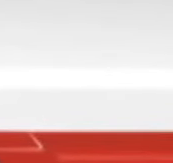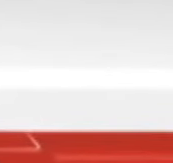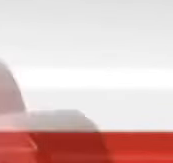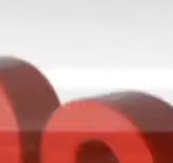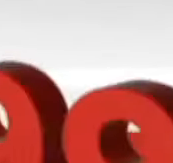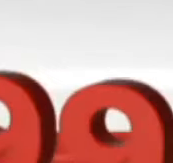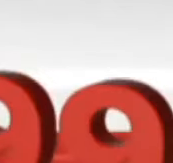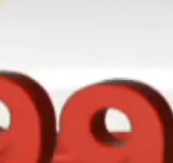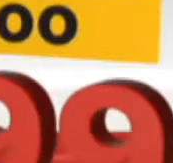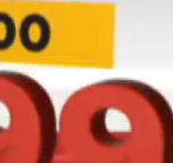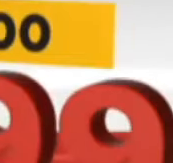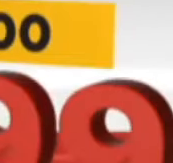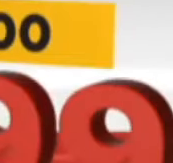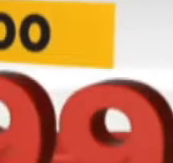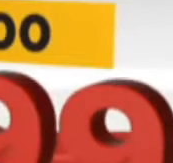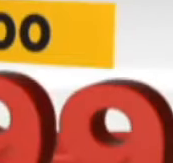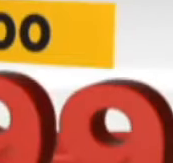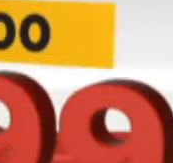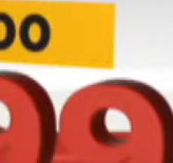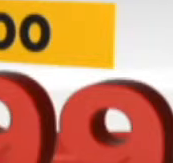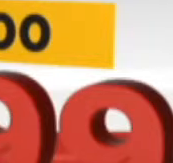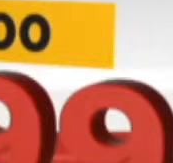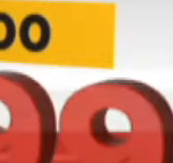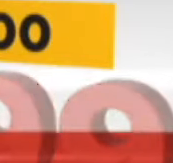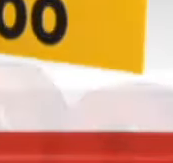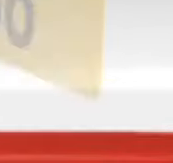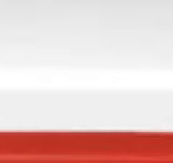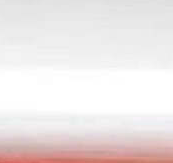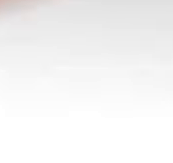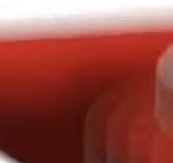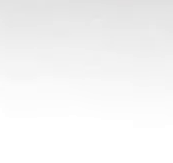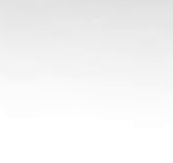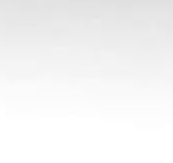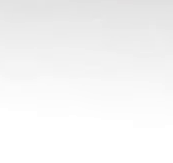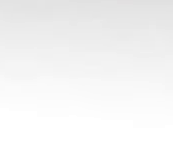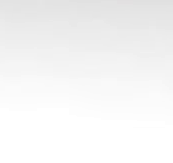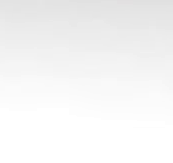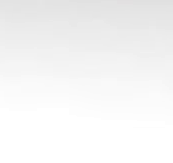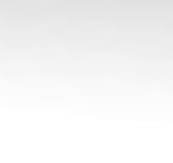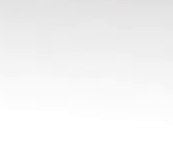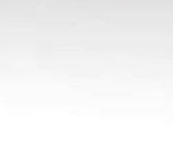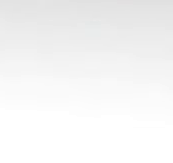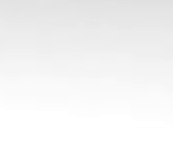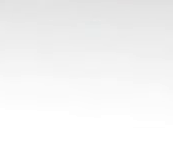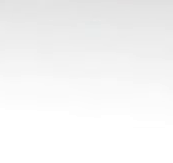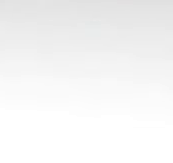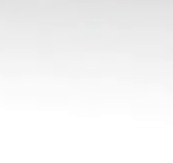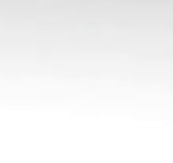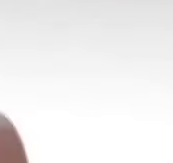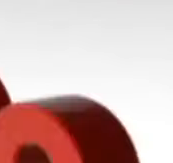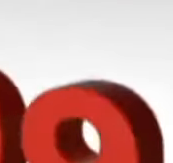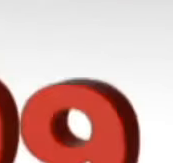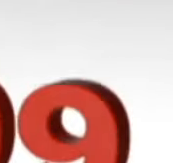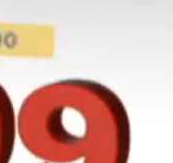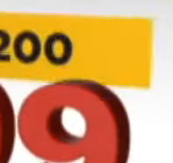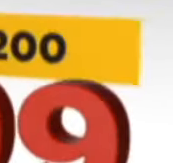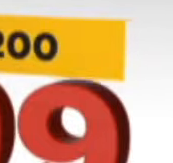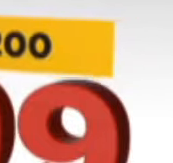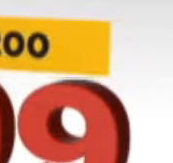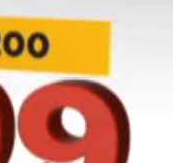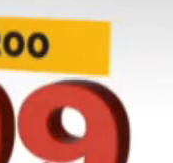HD LED TV for a low 4999, save 500. Or get this 230-litre Hisense fridge freezer for